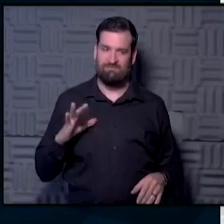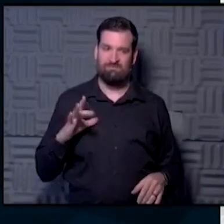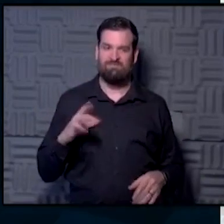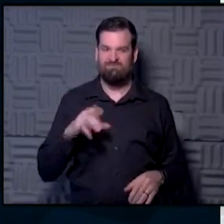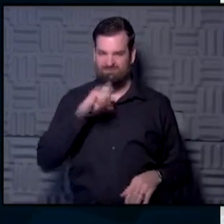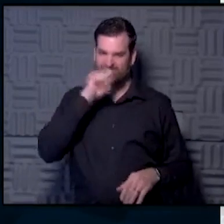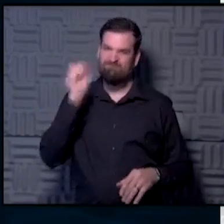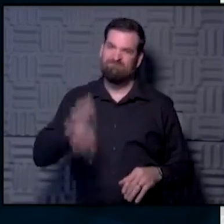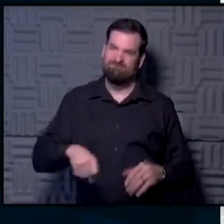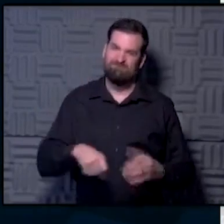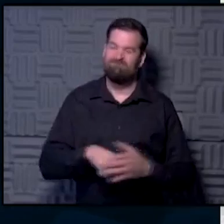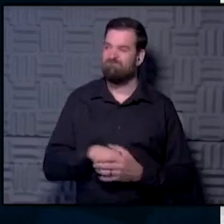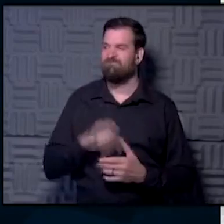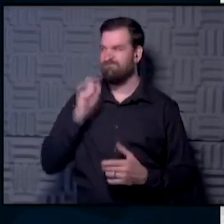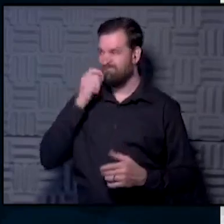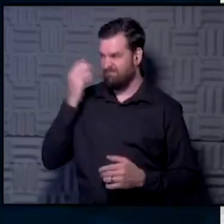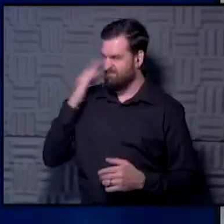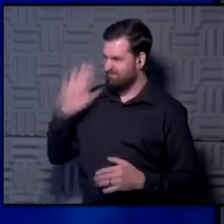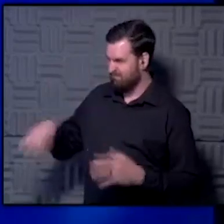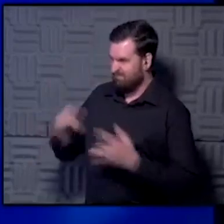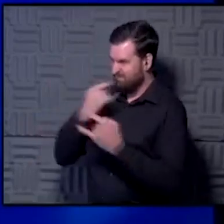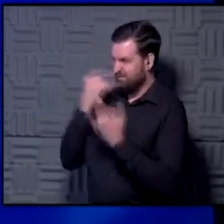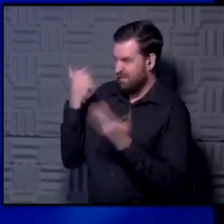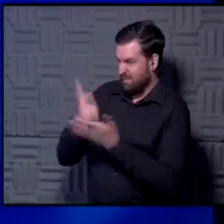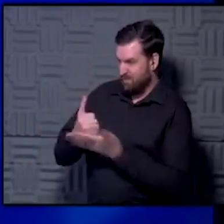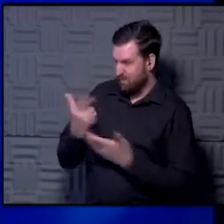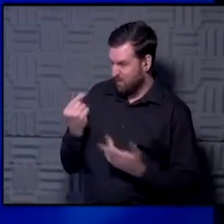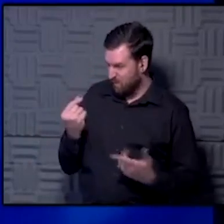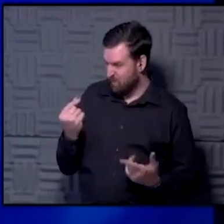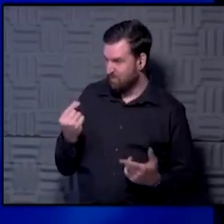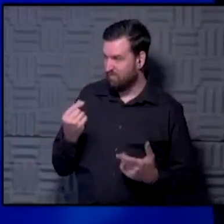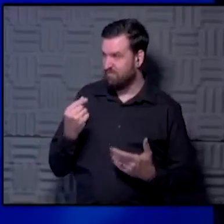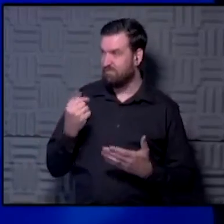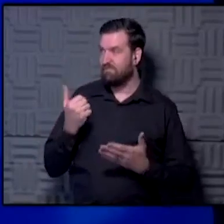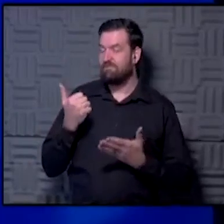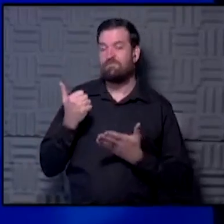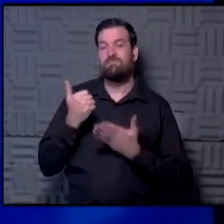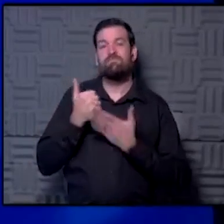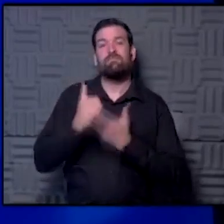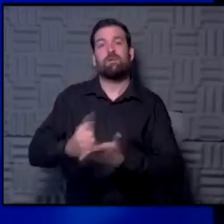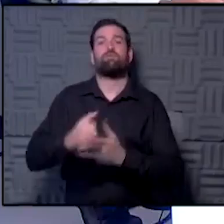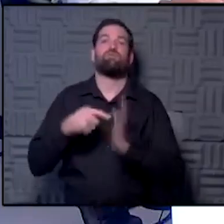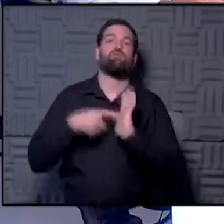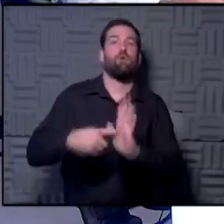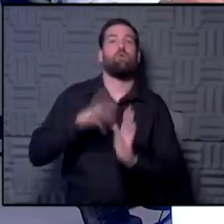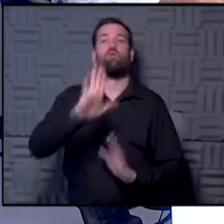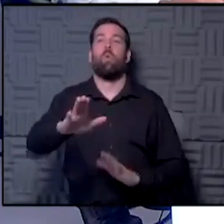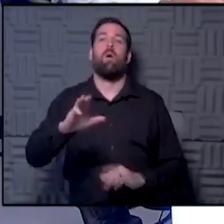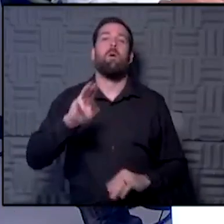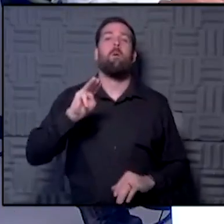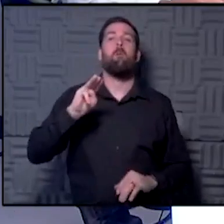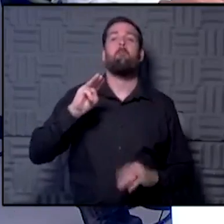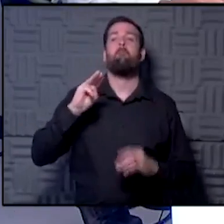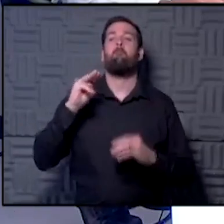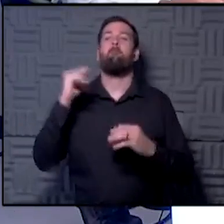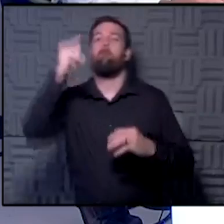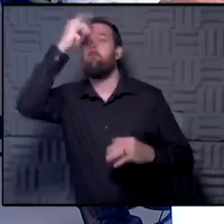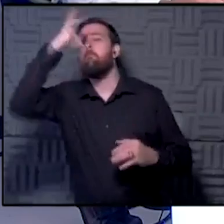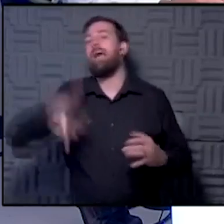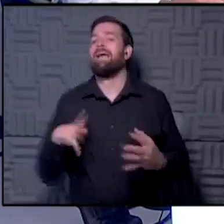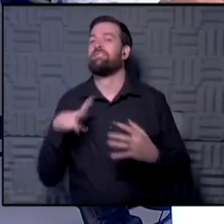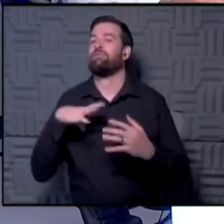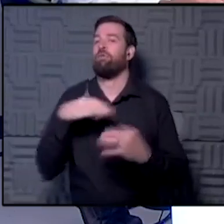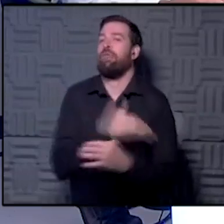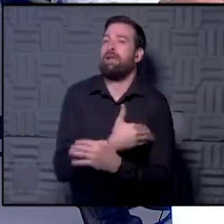is pretty cool. You know what a mask helps you do? It helps you show your masculinity. Oh, yeah. One of the reasons to love your